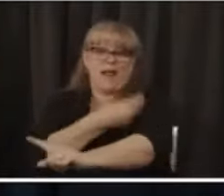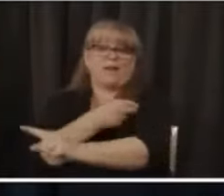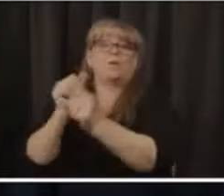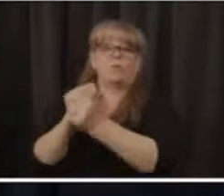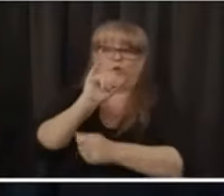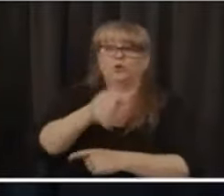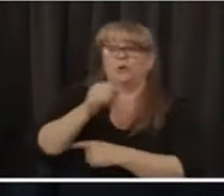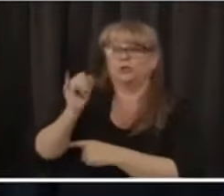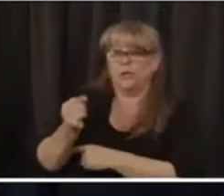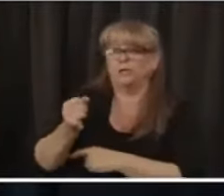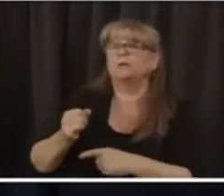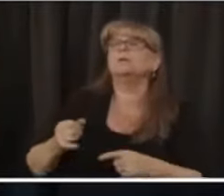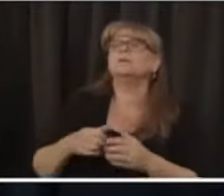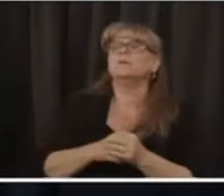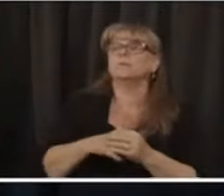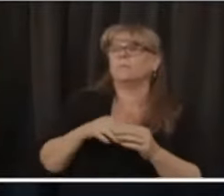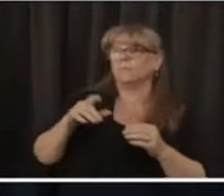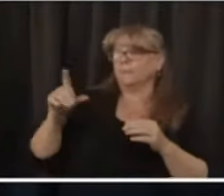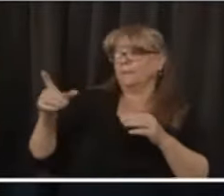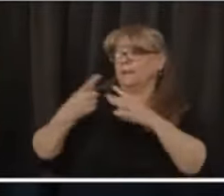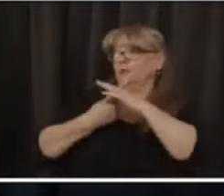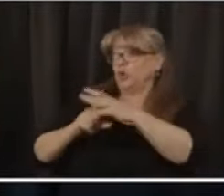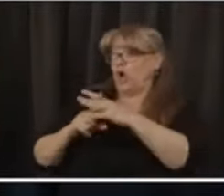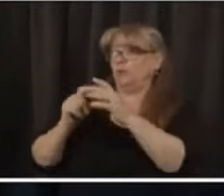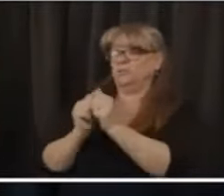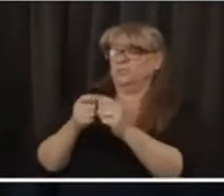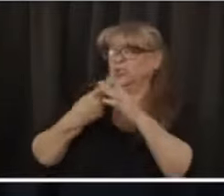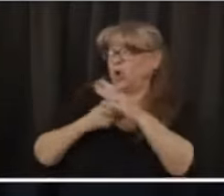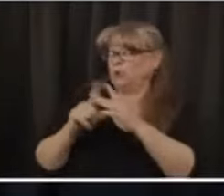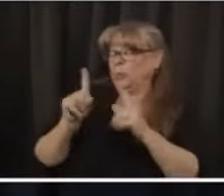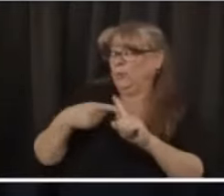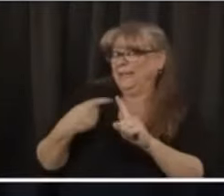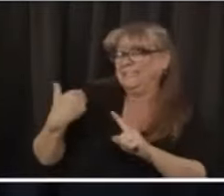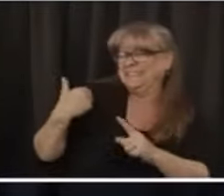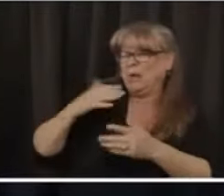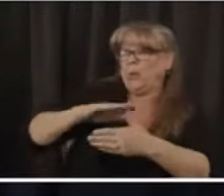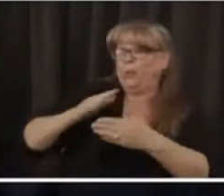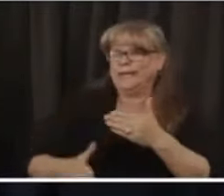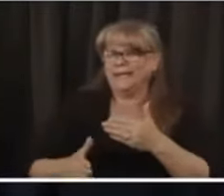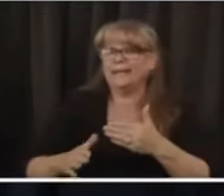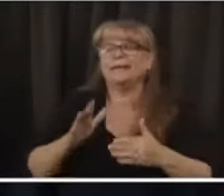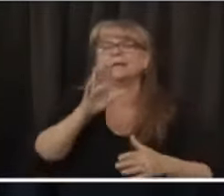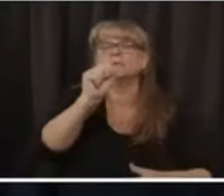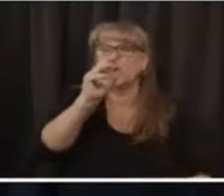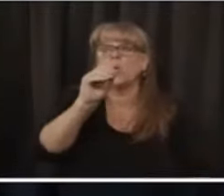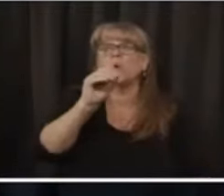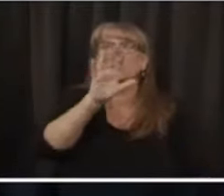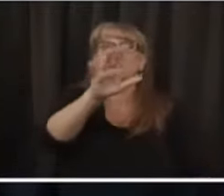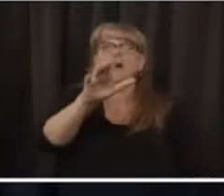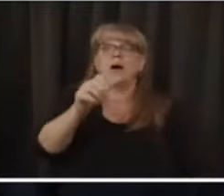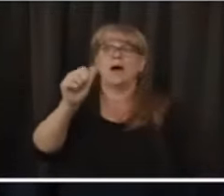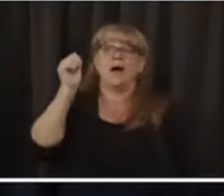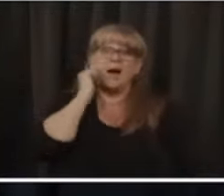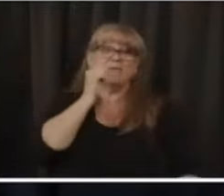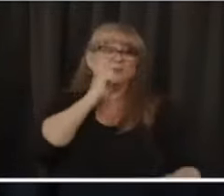Johnson & Johnson over this last weekend. They're getting it every day. It's a life-saving vaccine. It's safe.